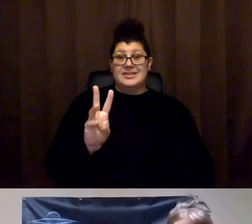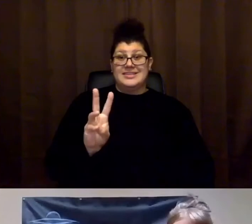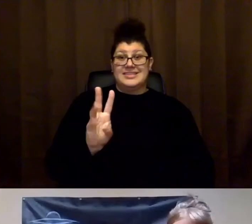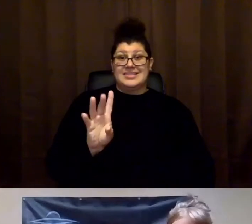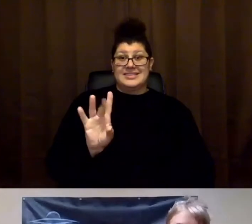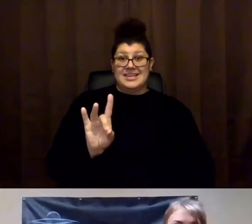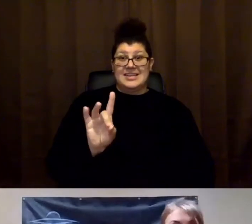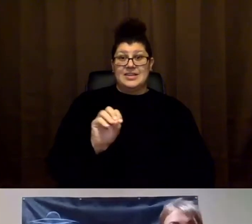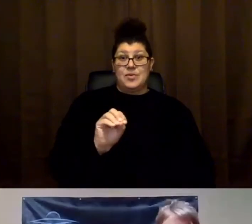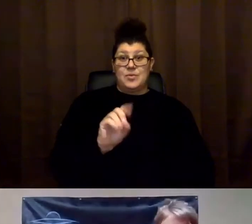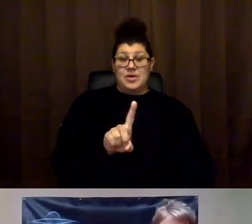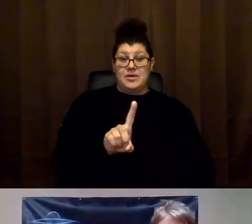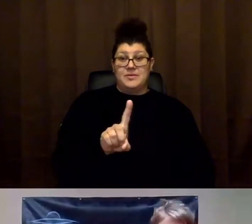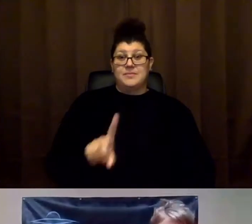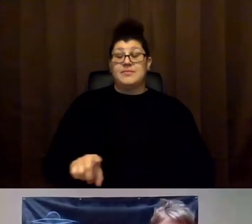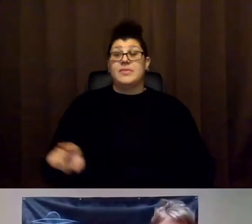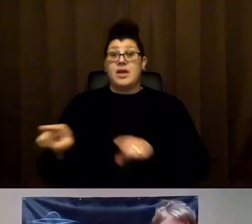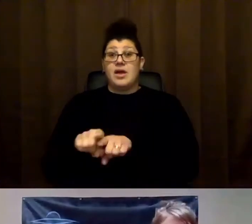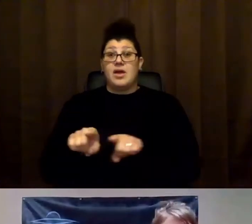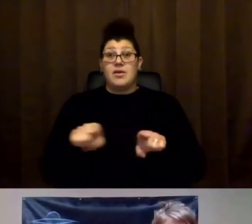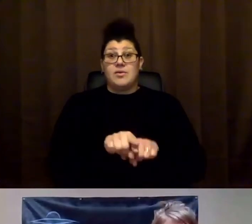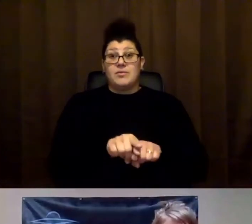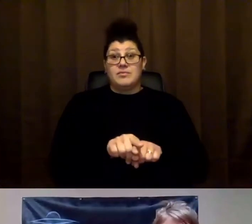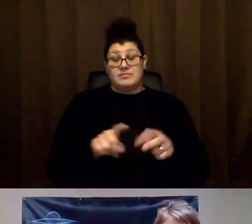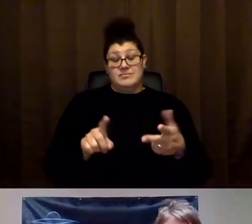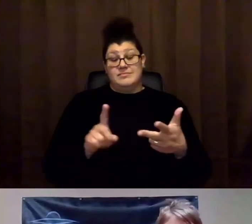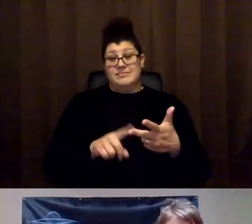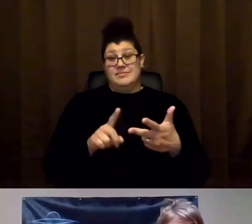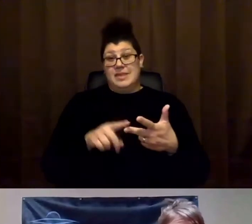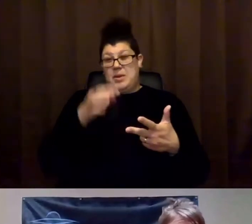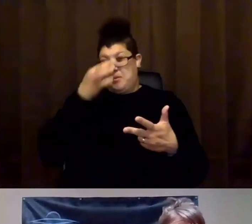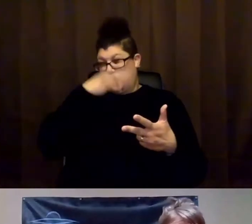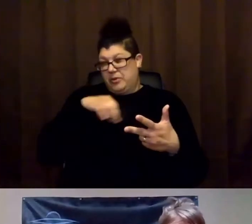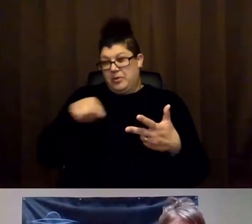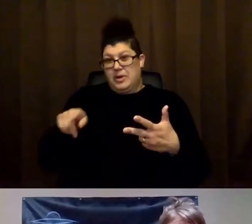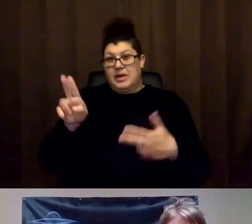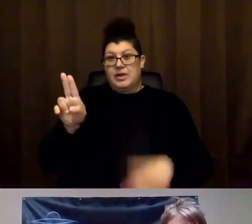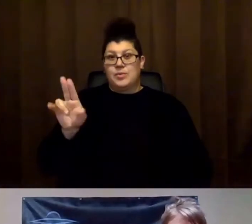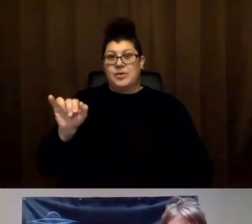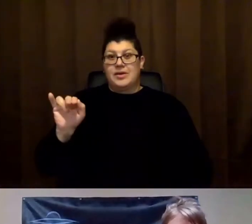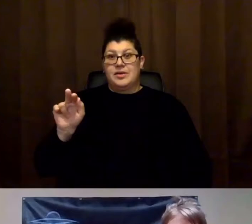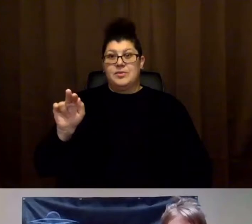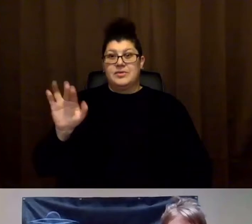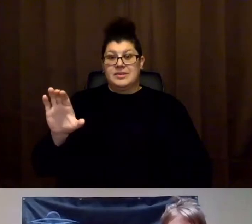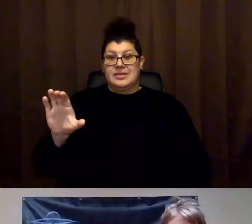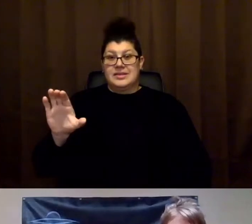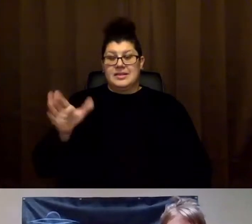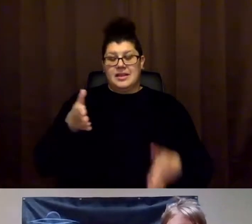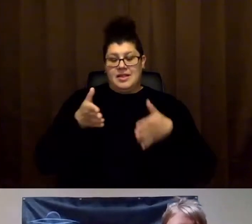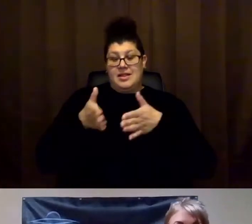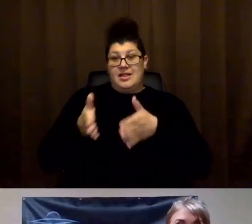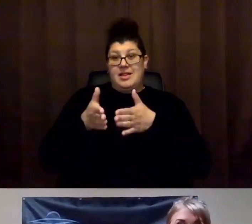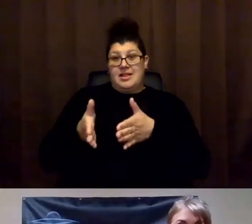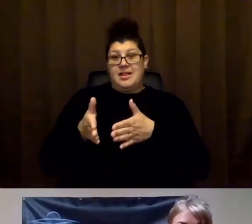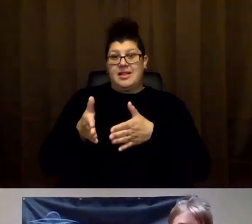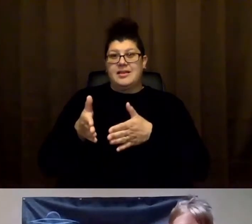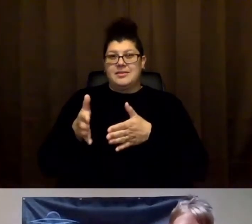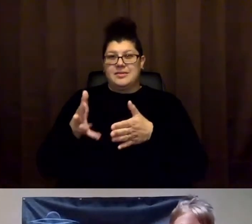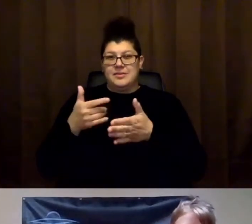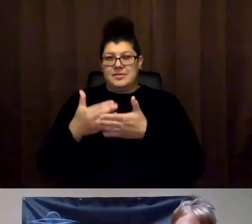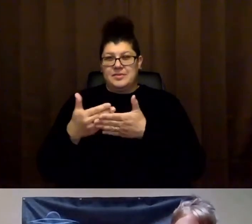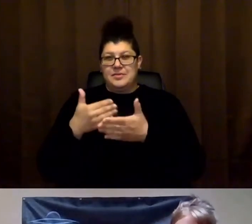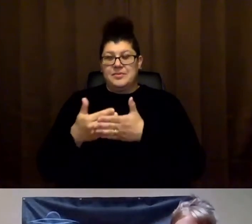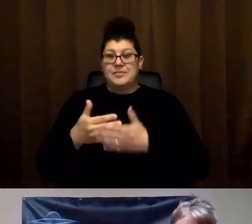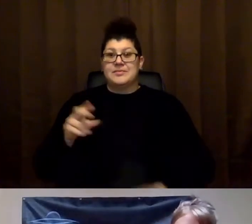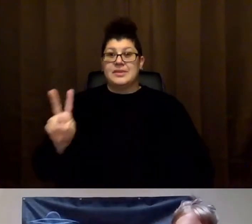217-651-6801. We also have a location that's right next to the University of Illinois campus on University Avenue in Champaign, and that number is